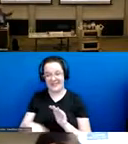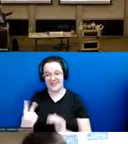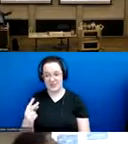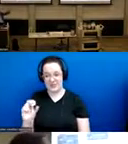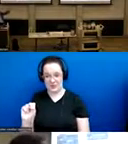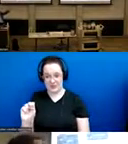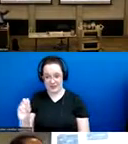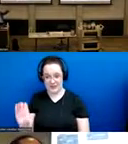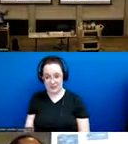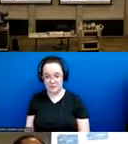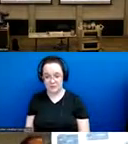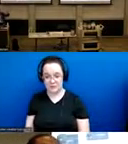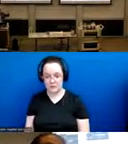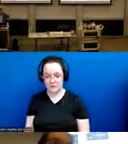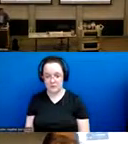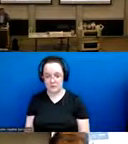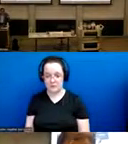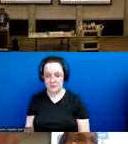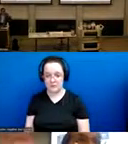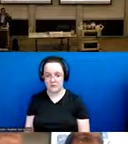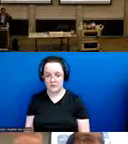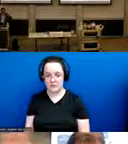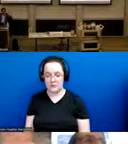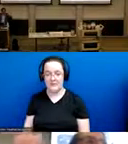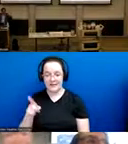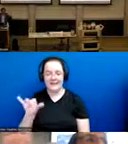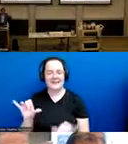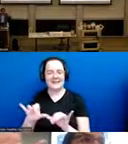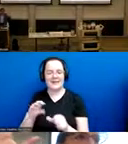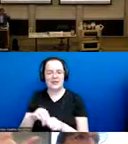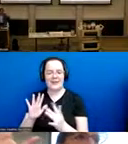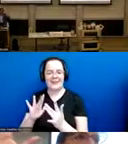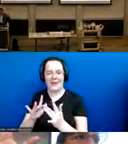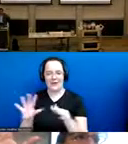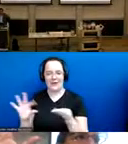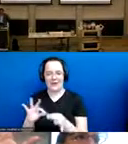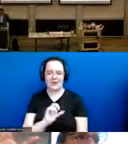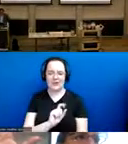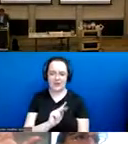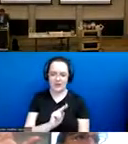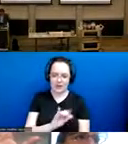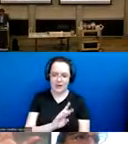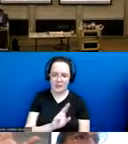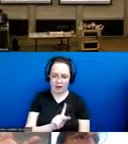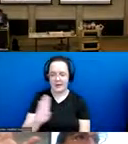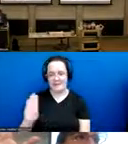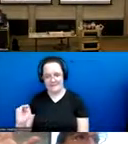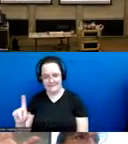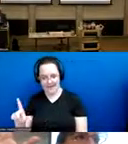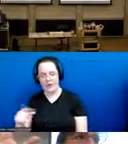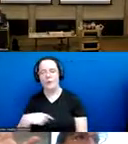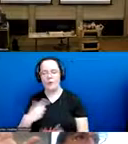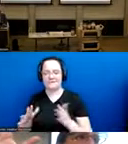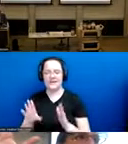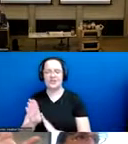right? This is measured in this network connecting Stony Brook and BNL. So we have developed that in the last 2